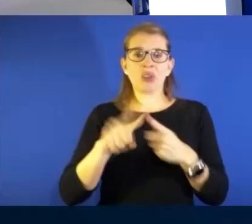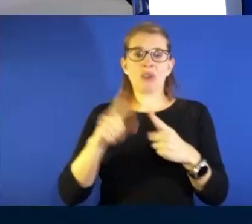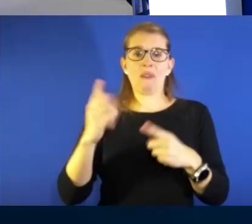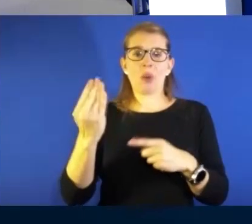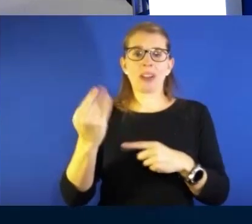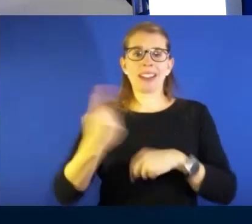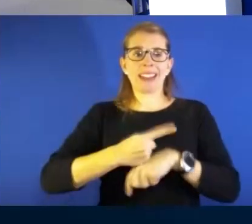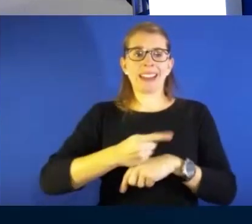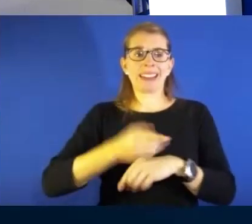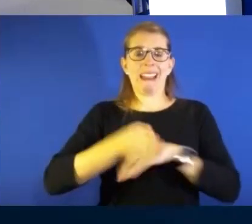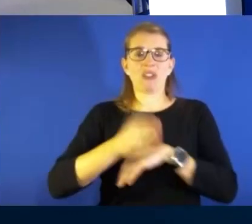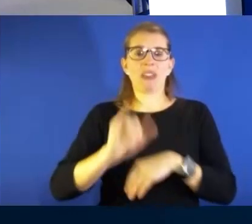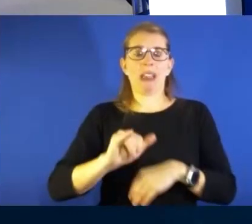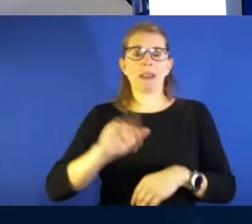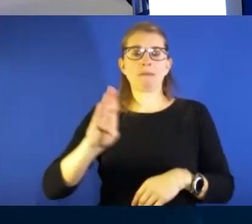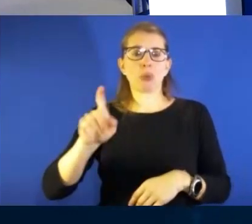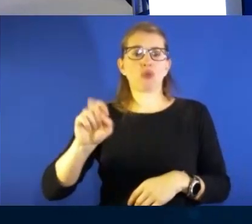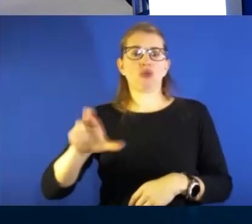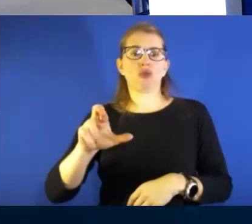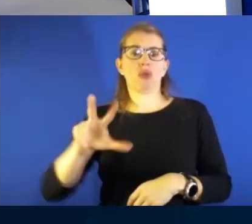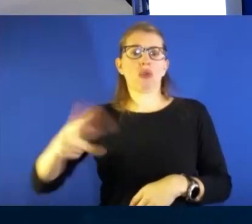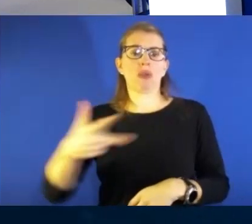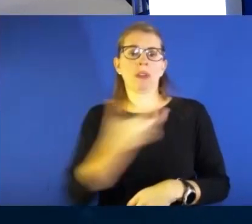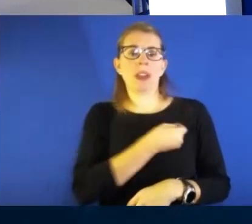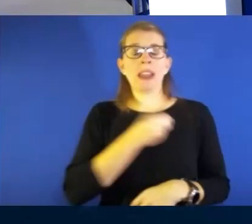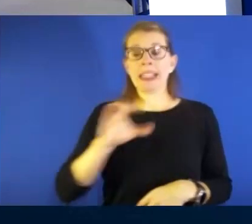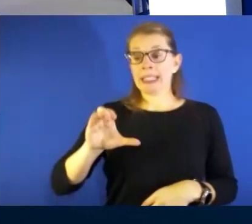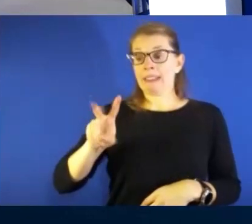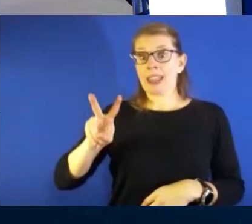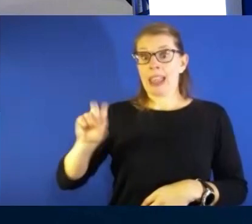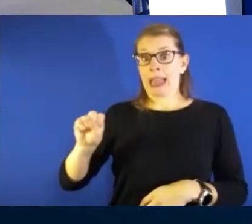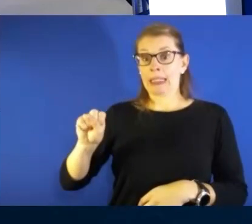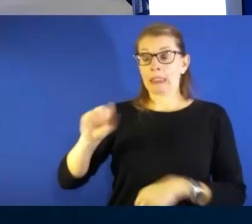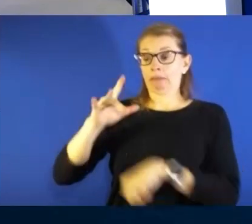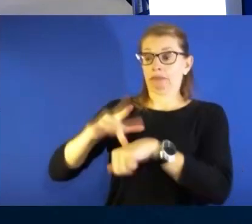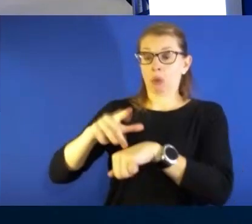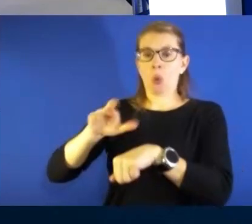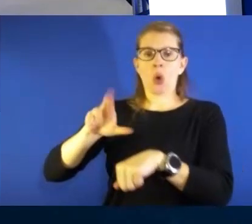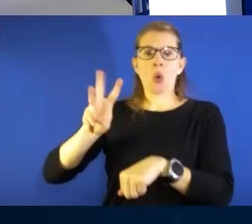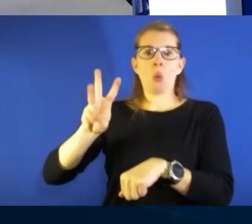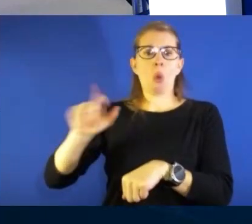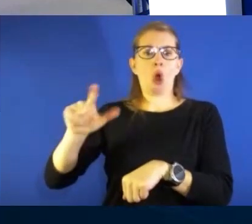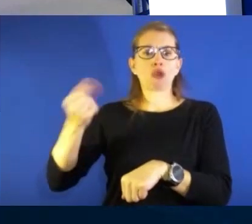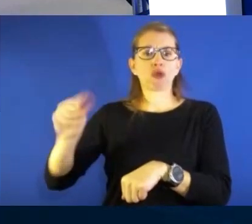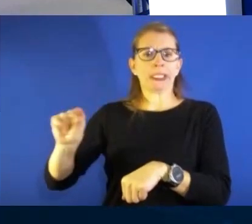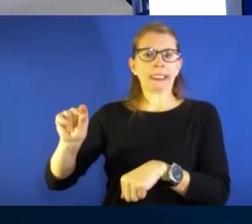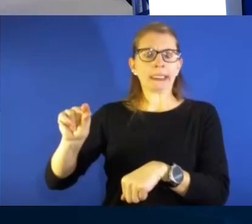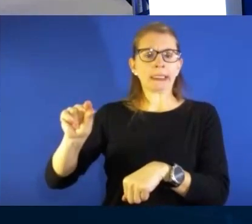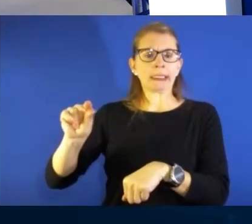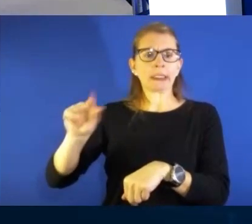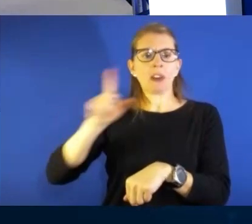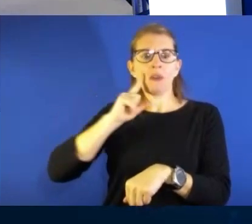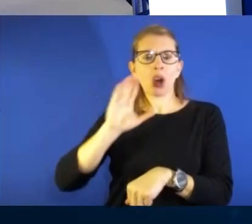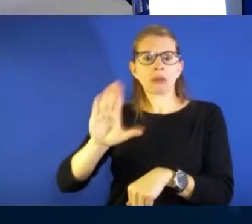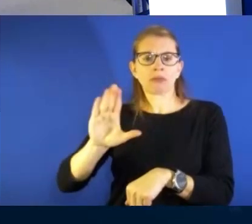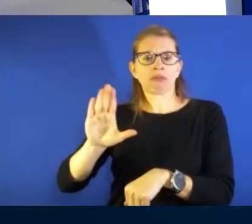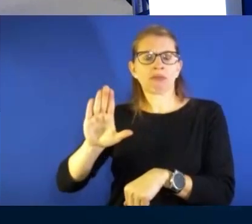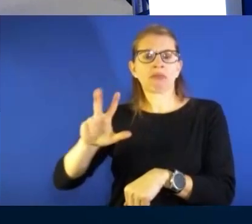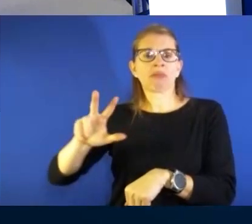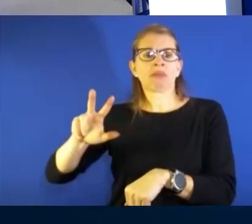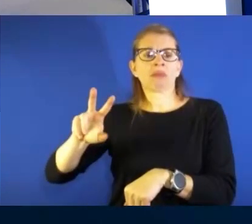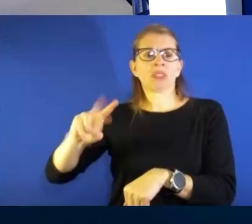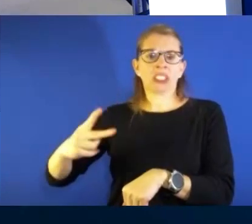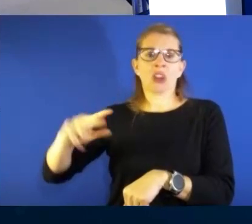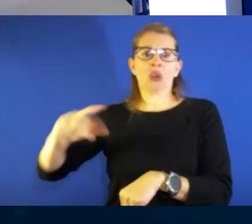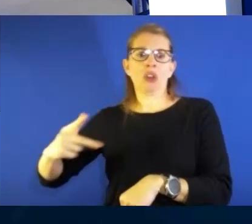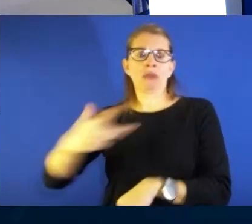when people go to get their booster, a CVS or a Walgreens, and people ask what their, where they are on the list, their comorbidities,